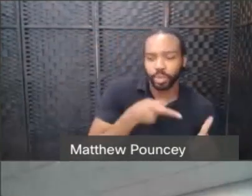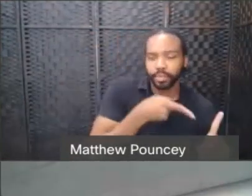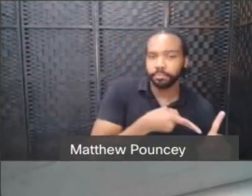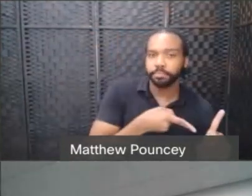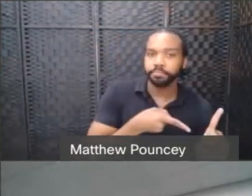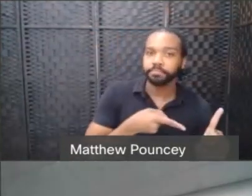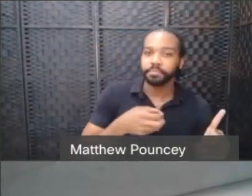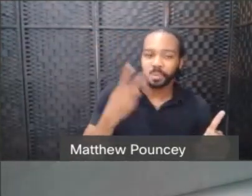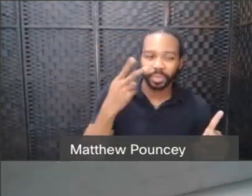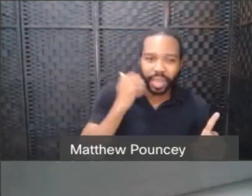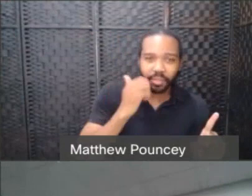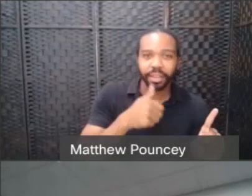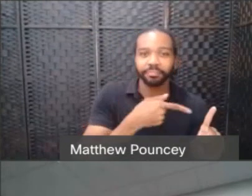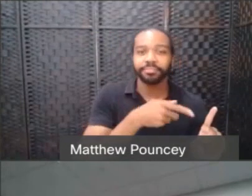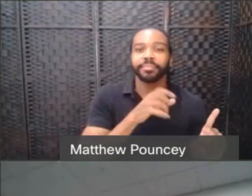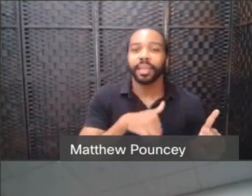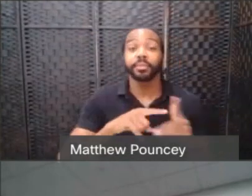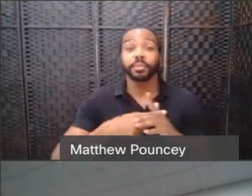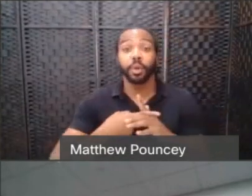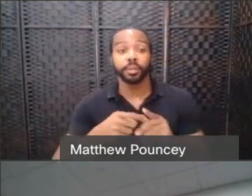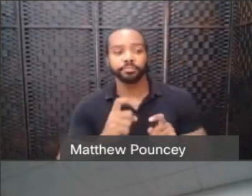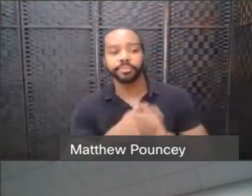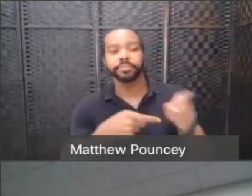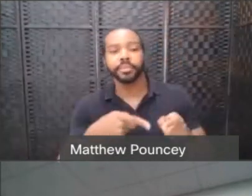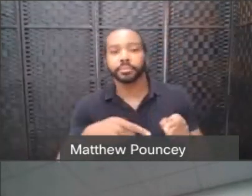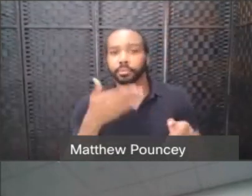we started with giving them large bonuses,